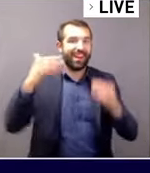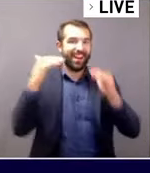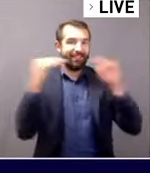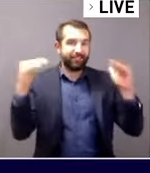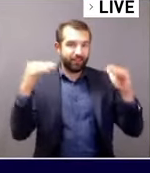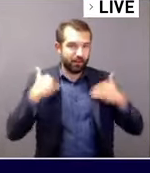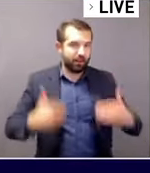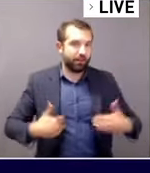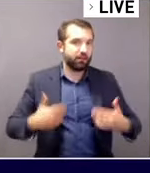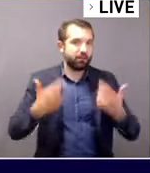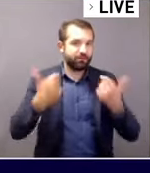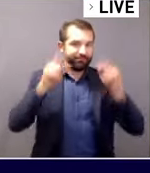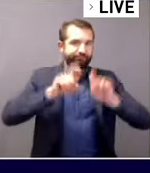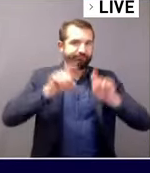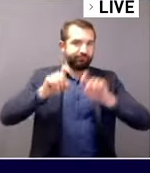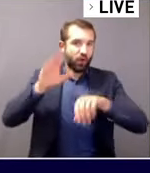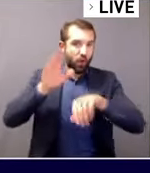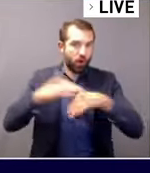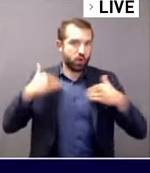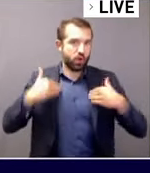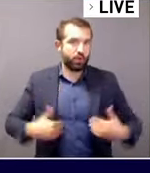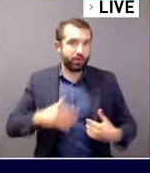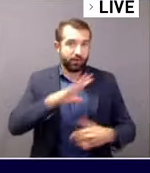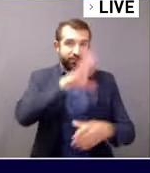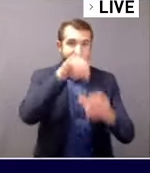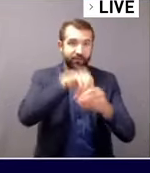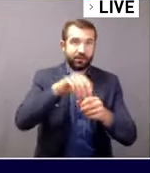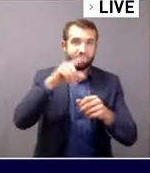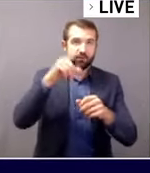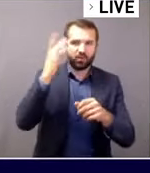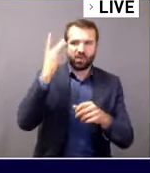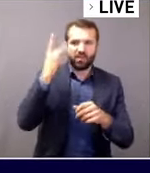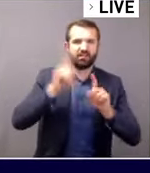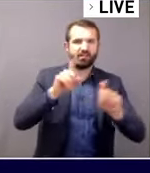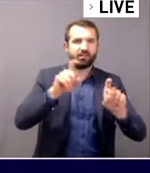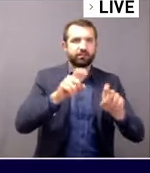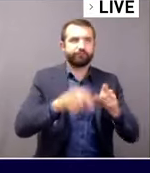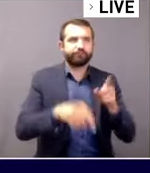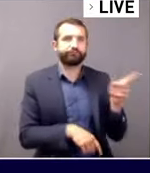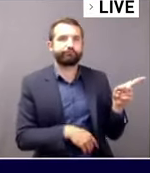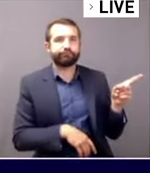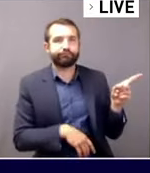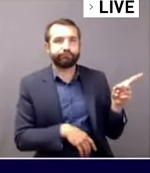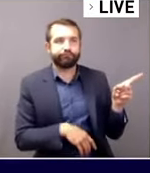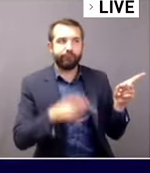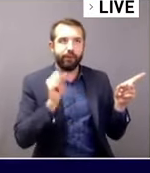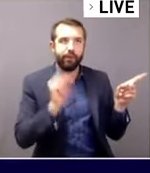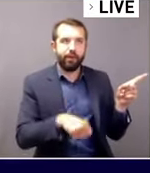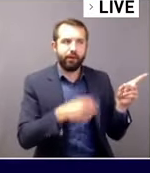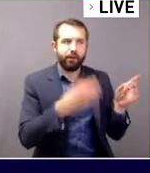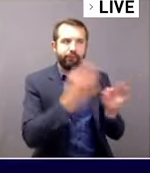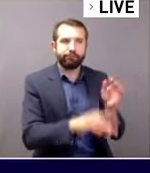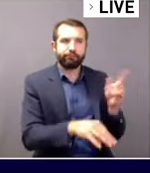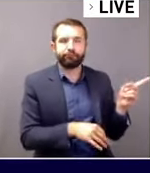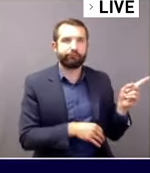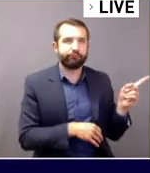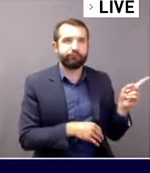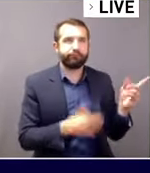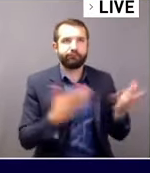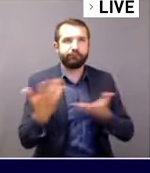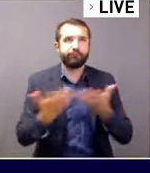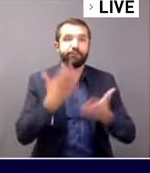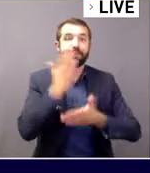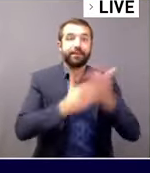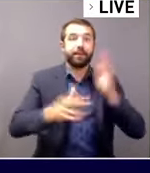vaccine is down the street and available? It also raises harder questions around whether individuals might say, well, hey, I got a